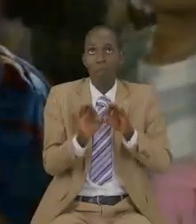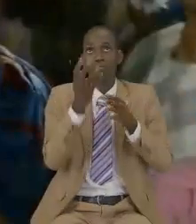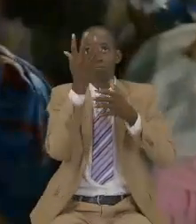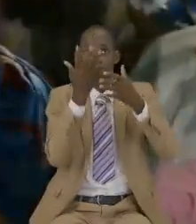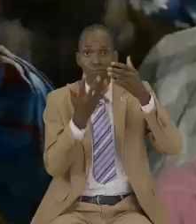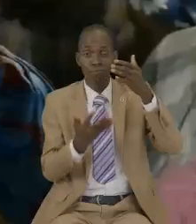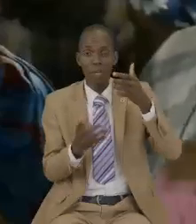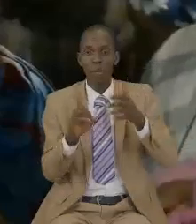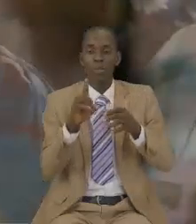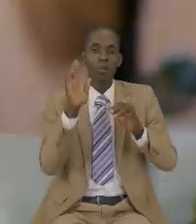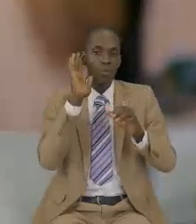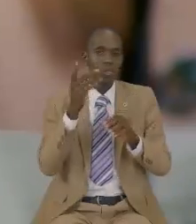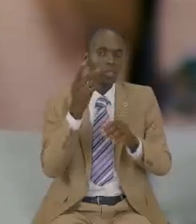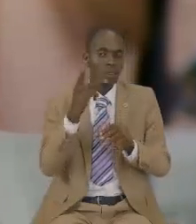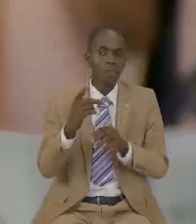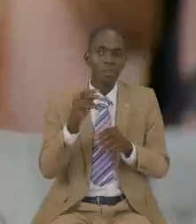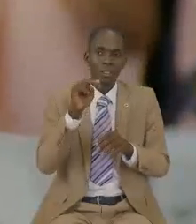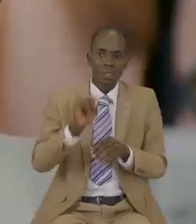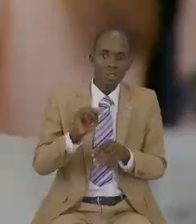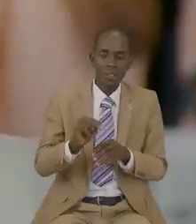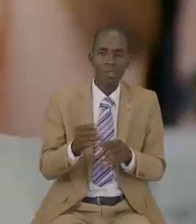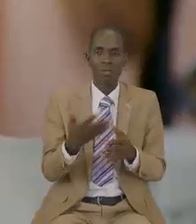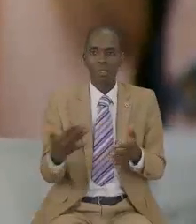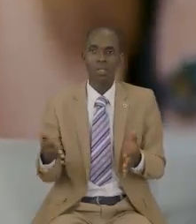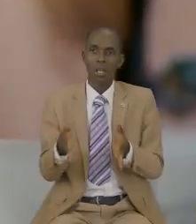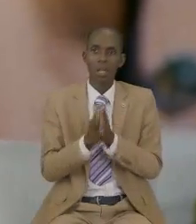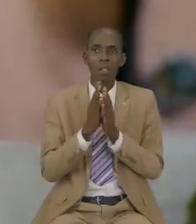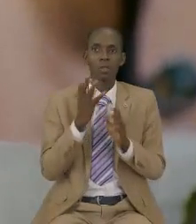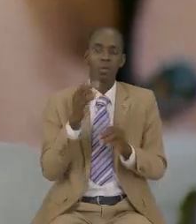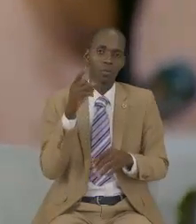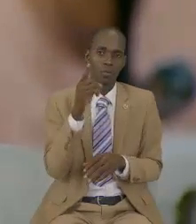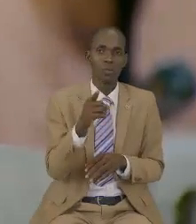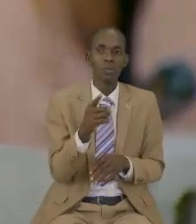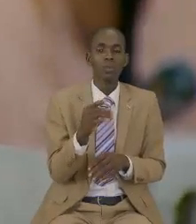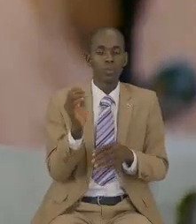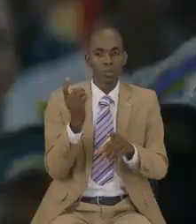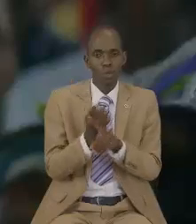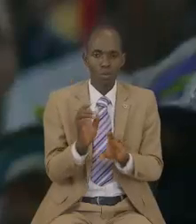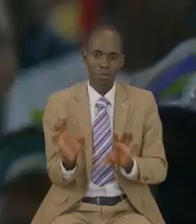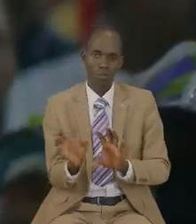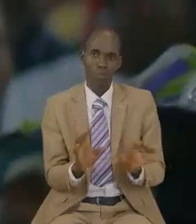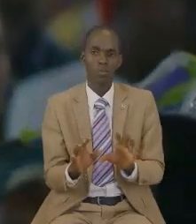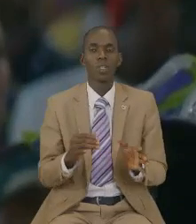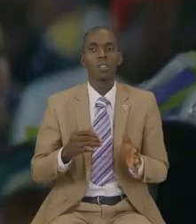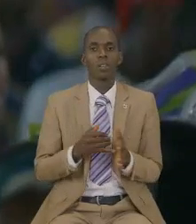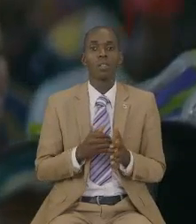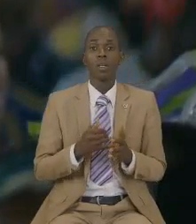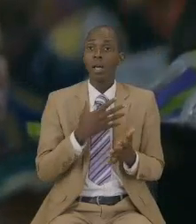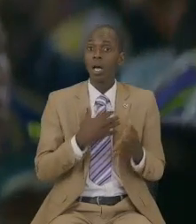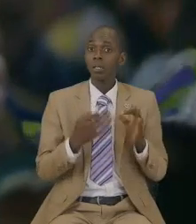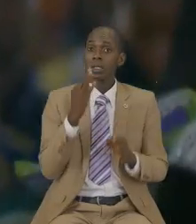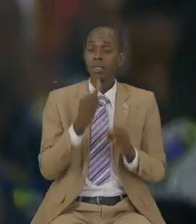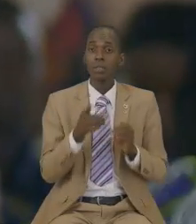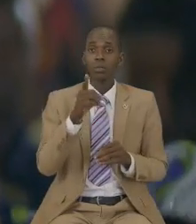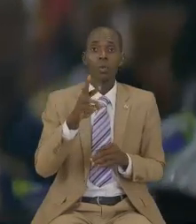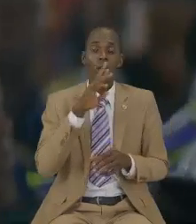the Lord did in their life. So you are getting a first-hand information, and the Lord will